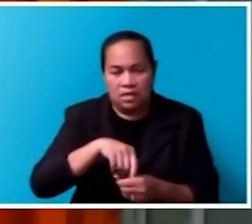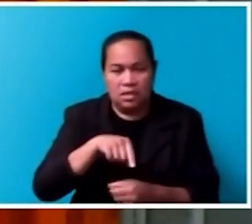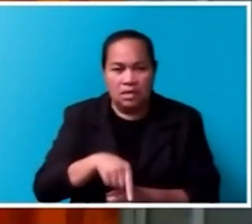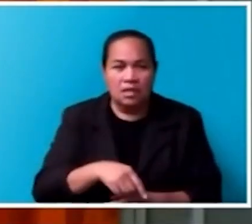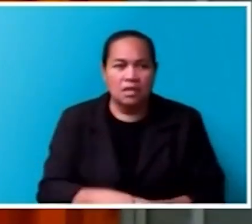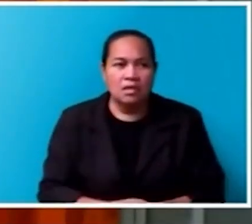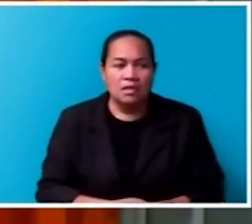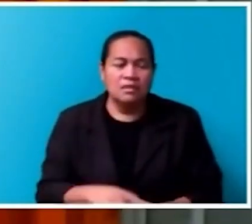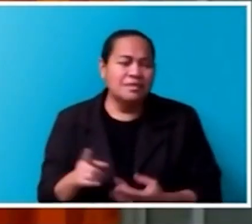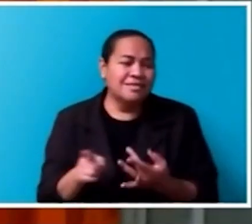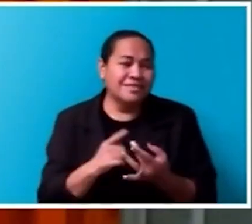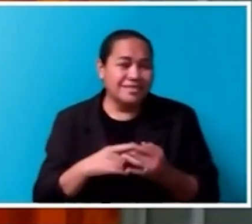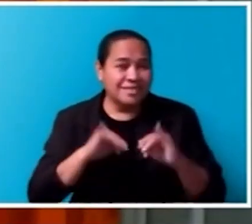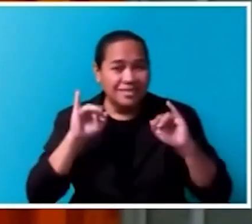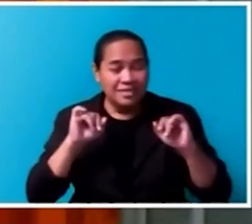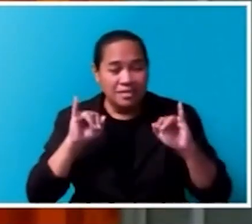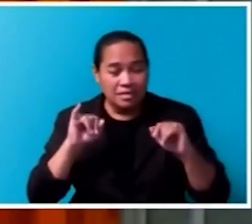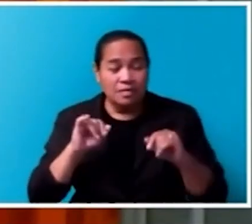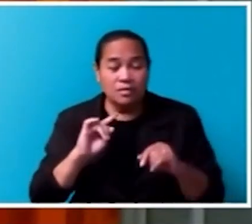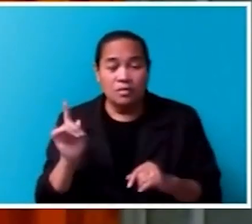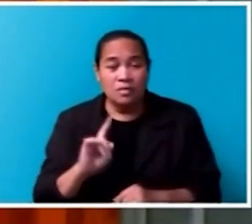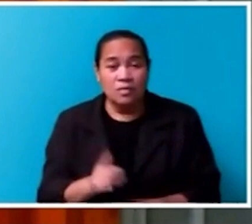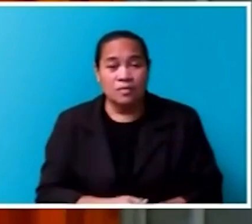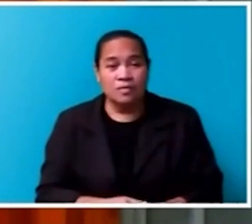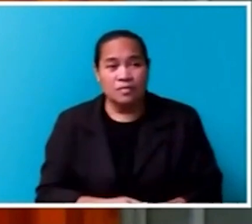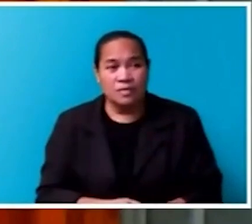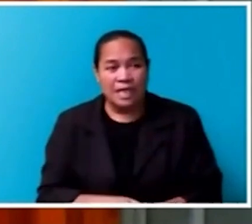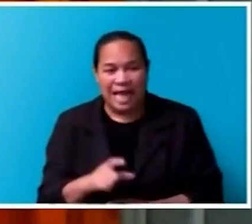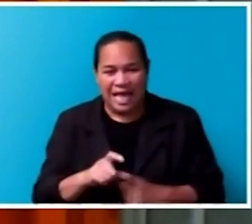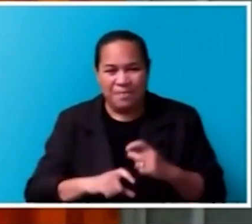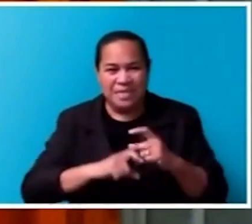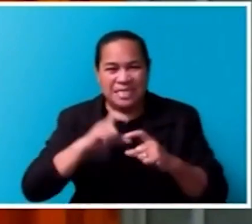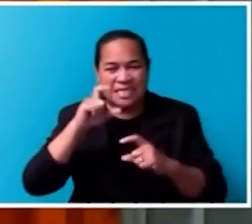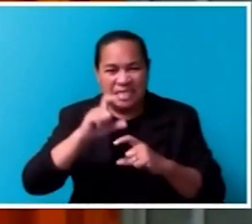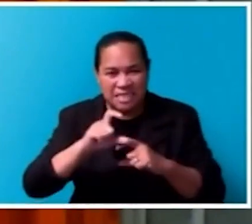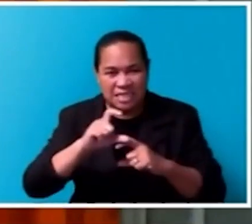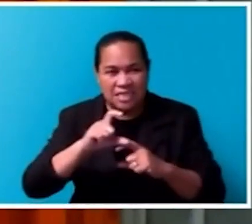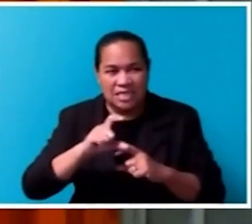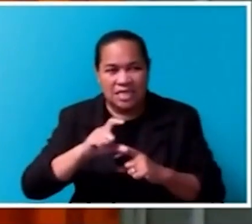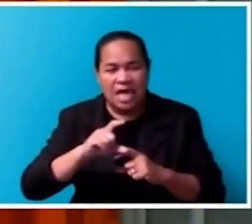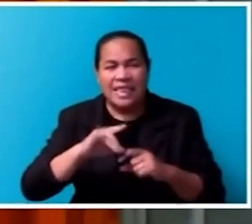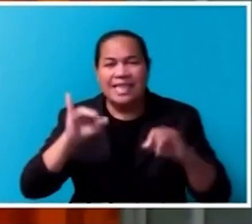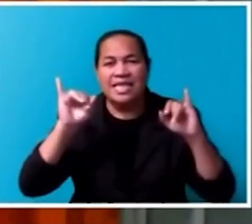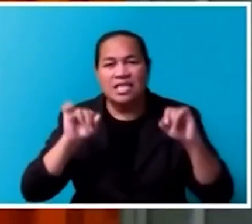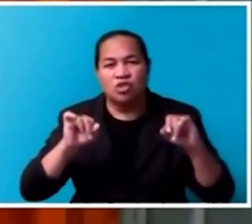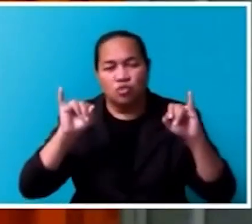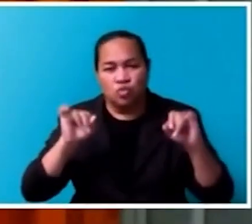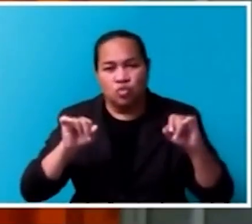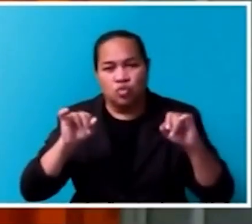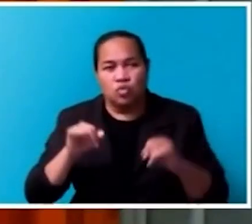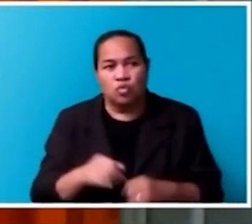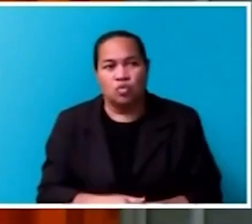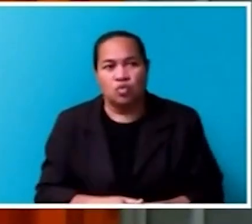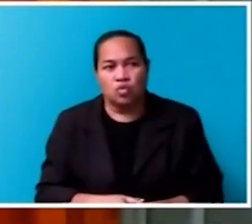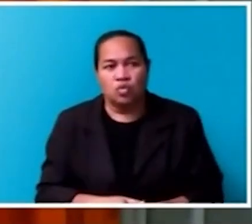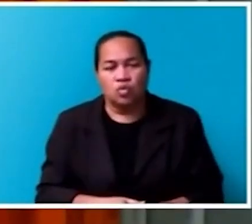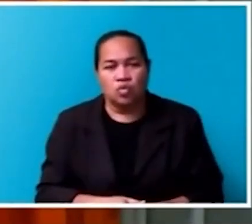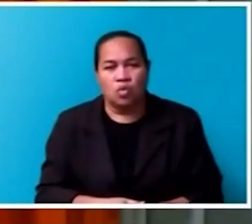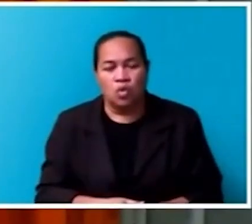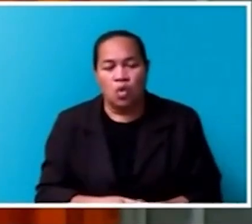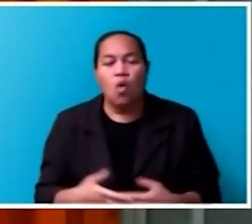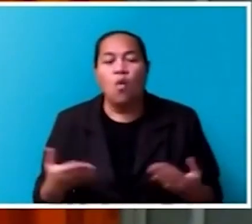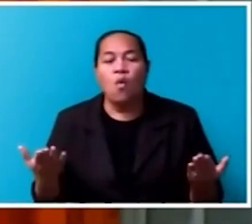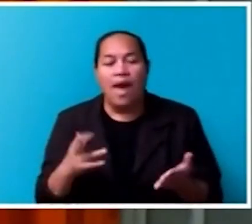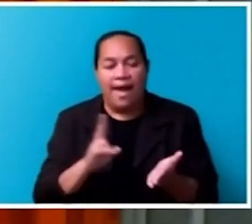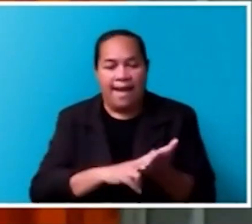One of the other issues is the capability and capacity issue at the